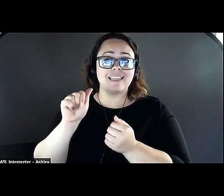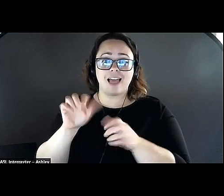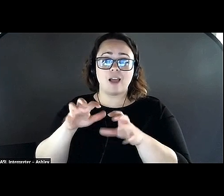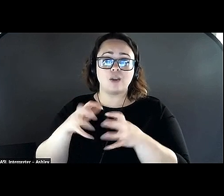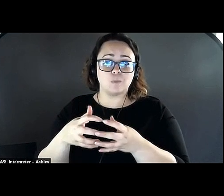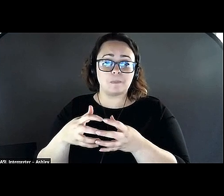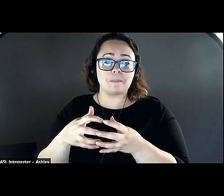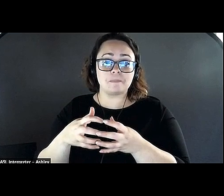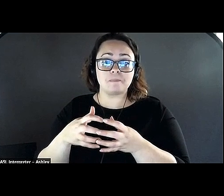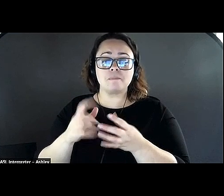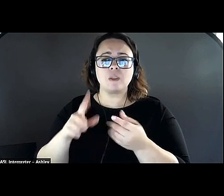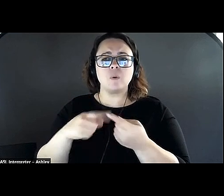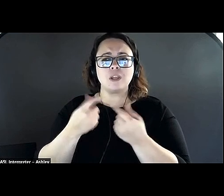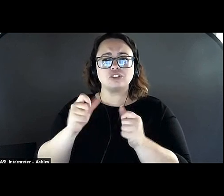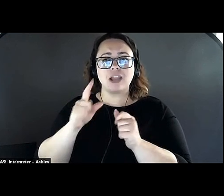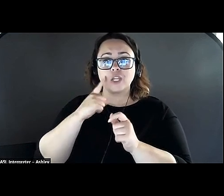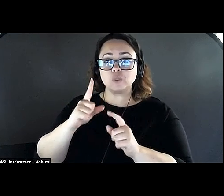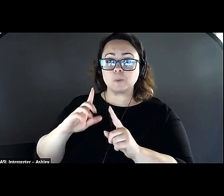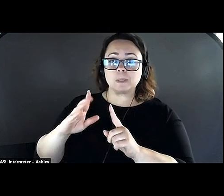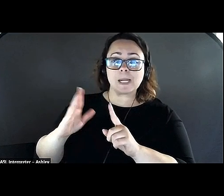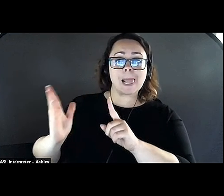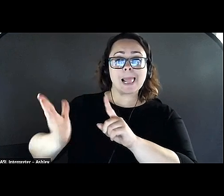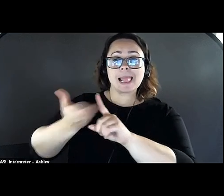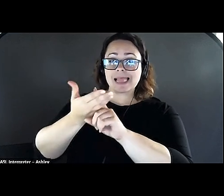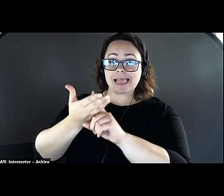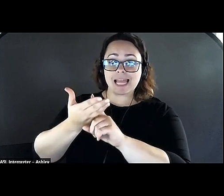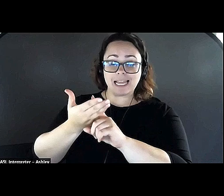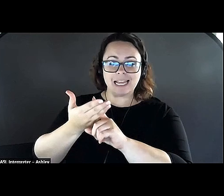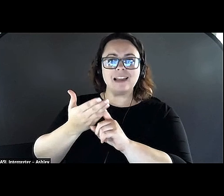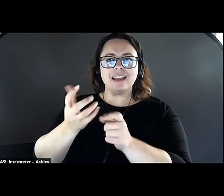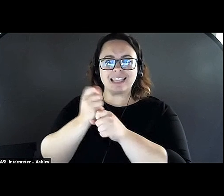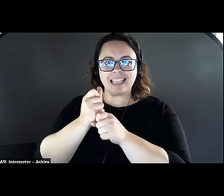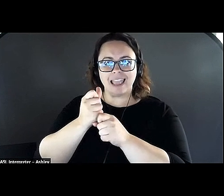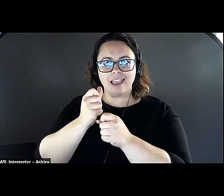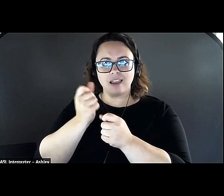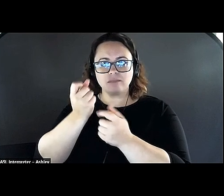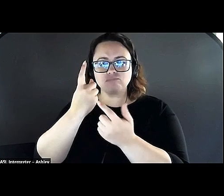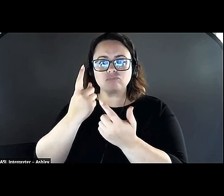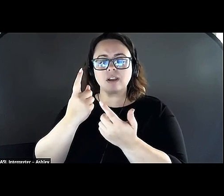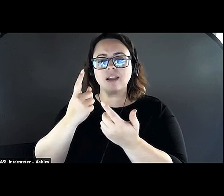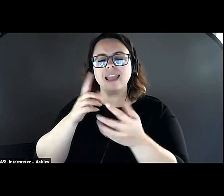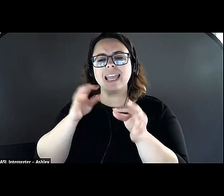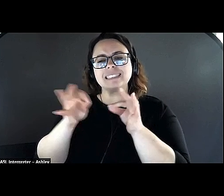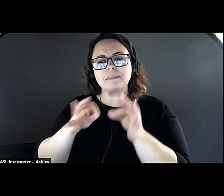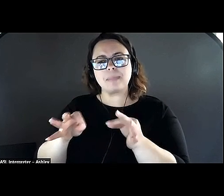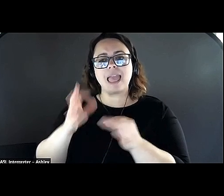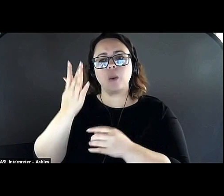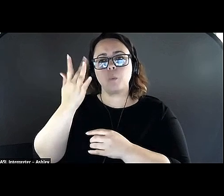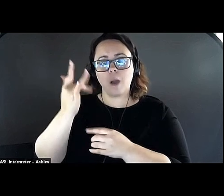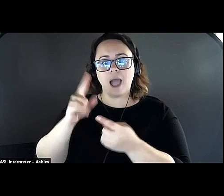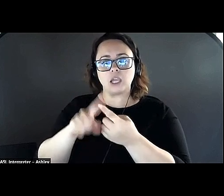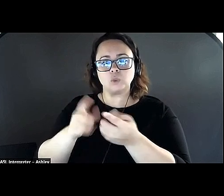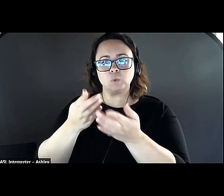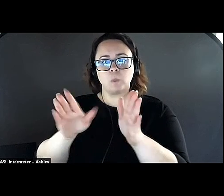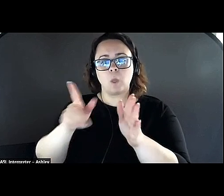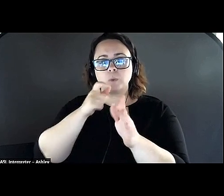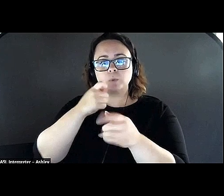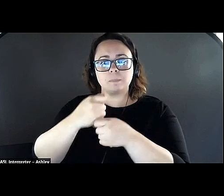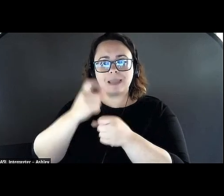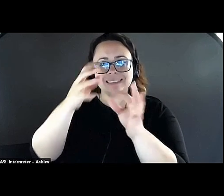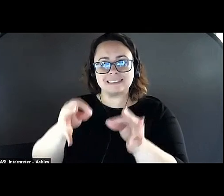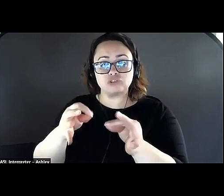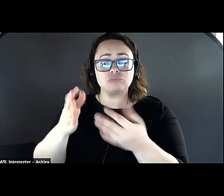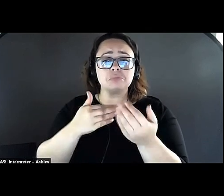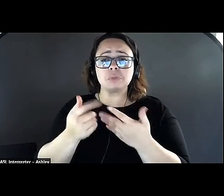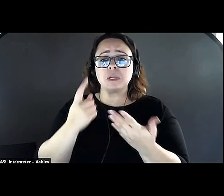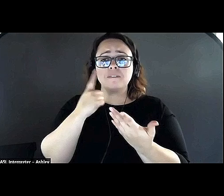pitching your strategy, get buy-in from the stakeholders. Explain the why, whether it be for